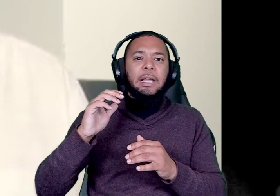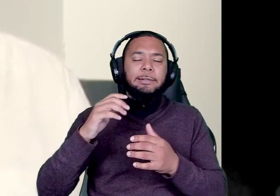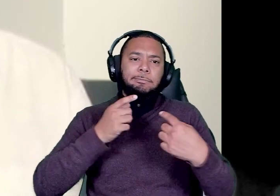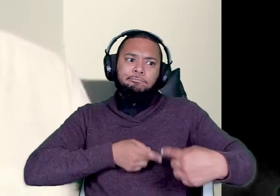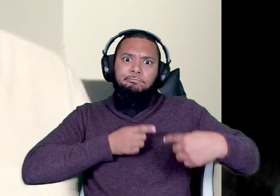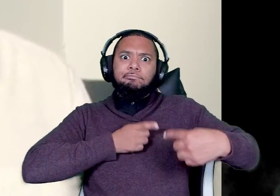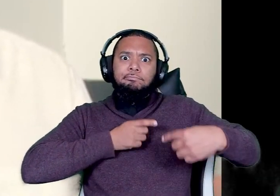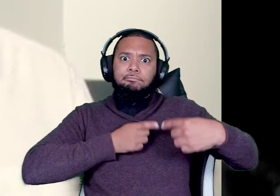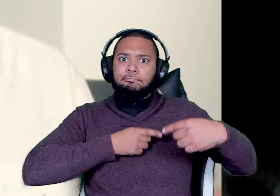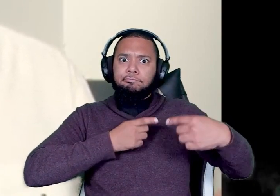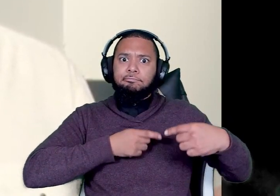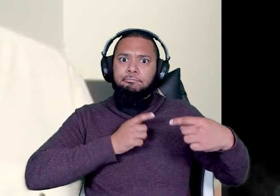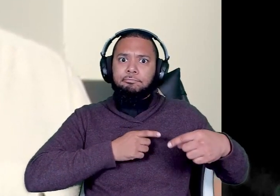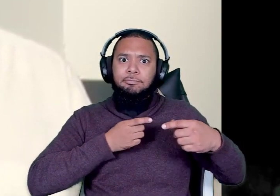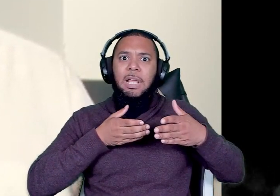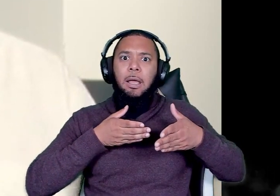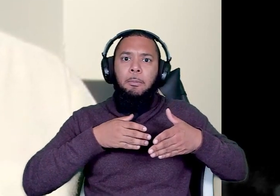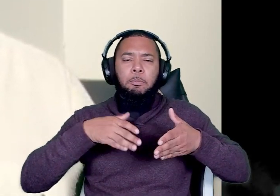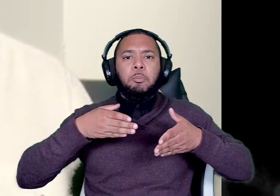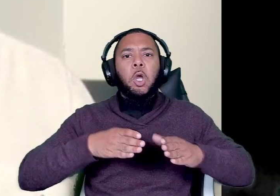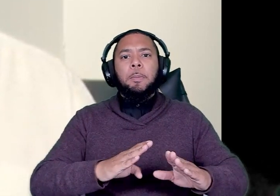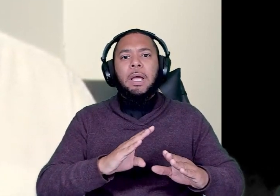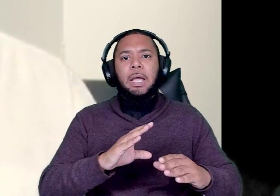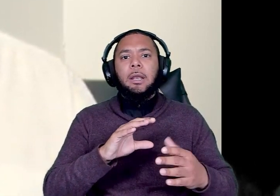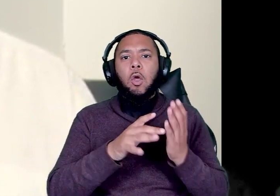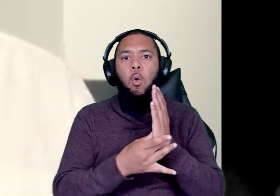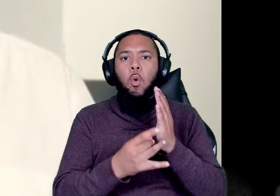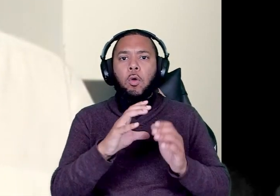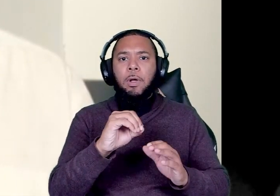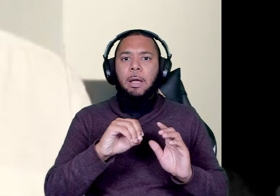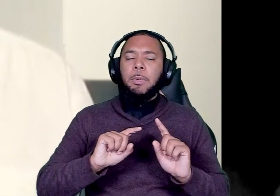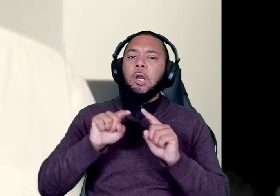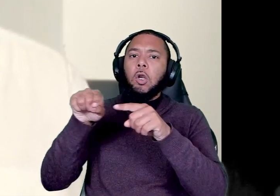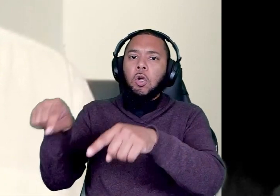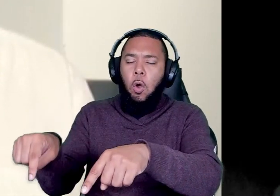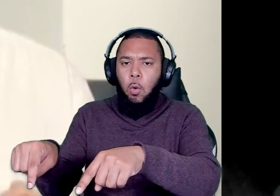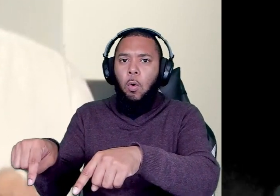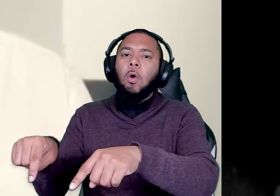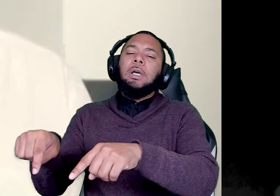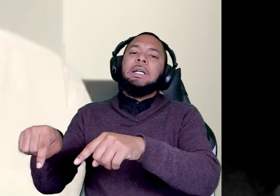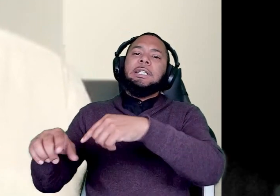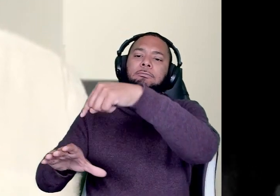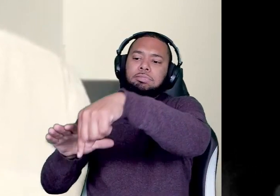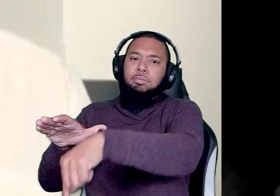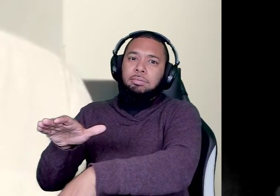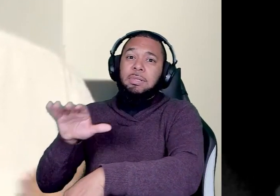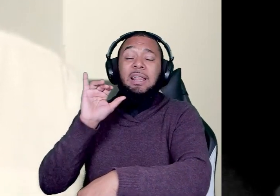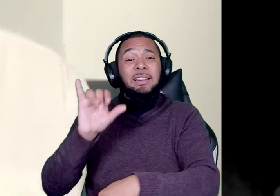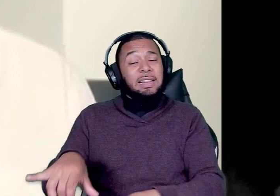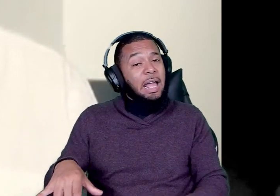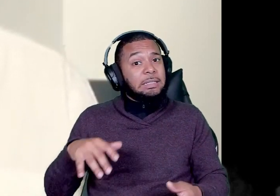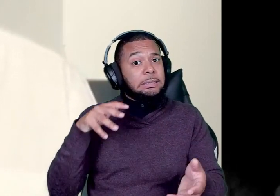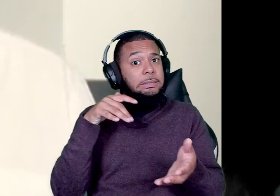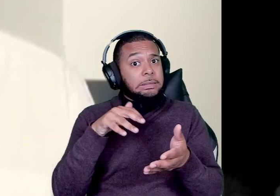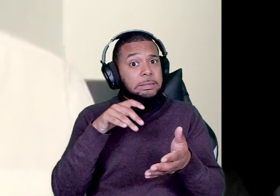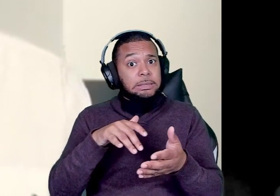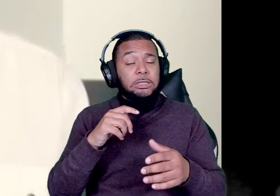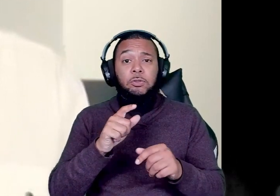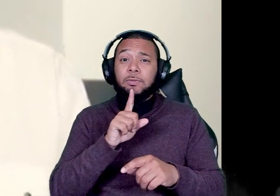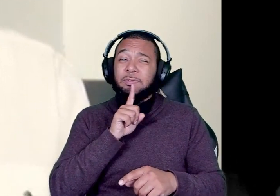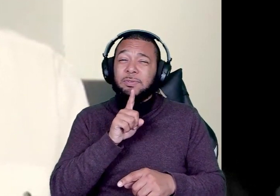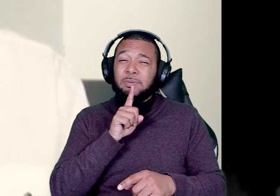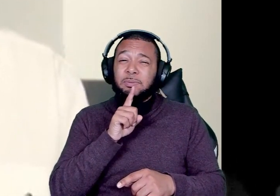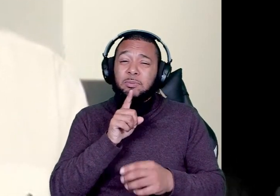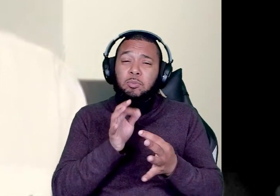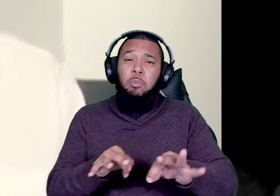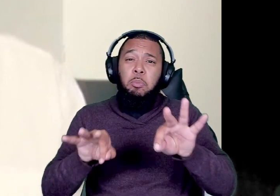drill. That's a case study that is of extreme importance to both scientists